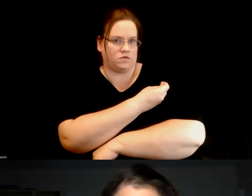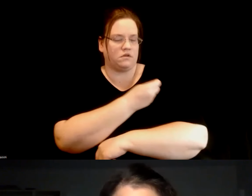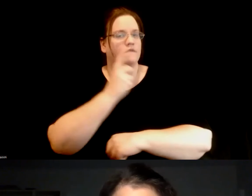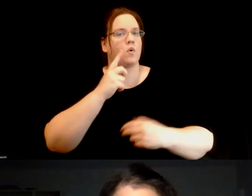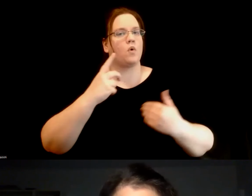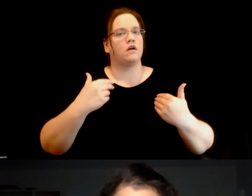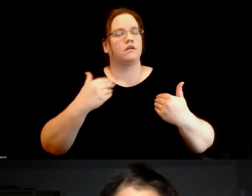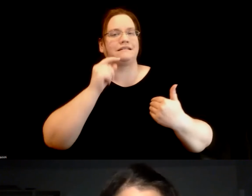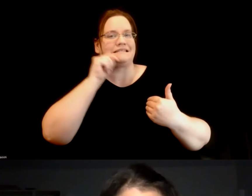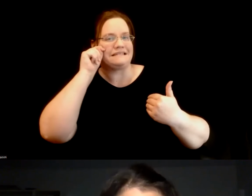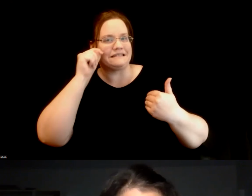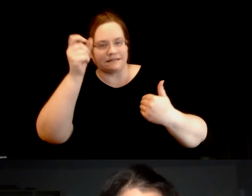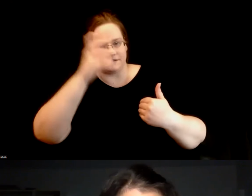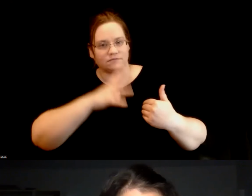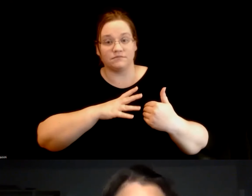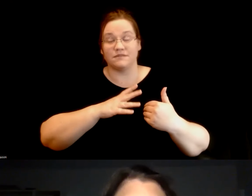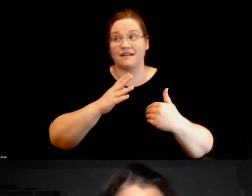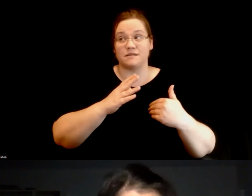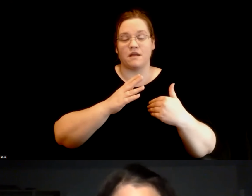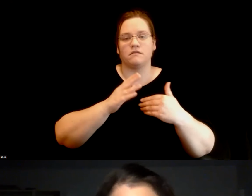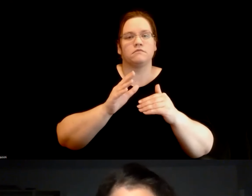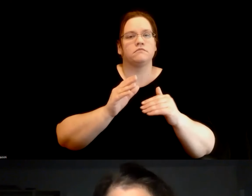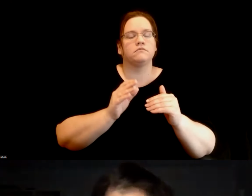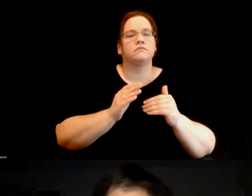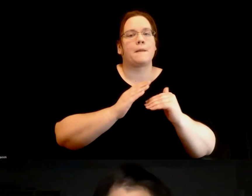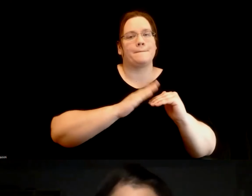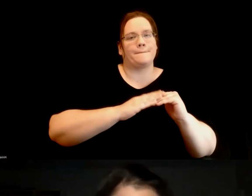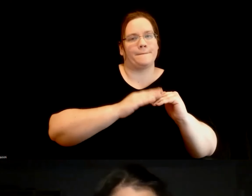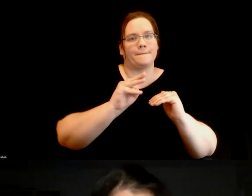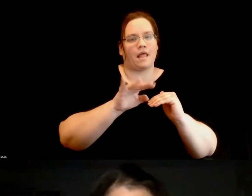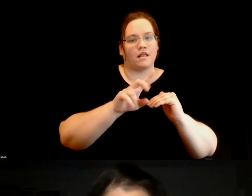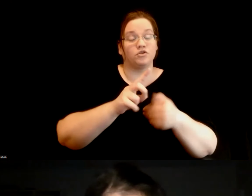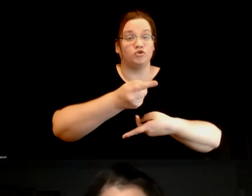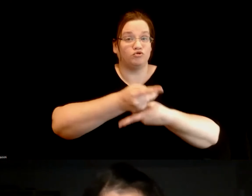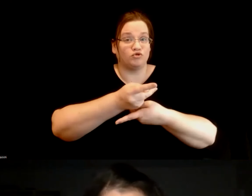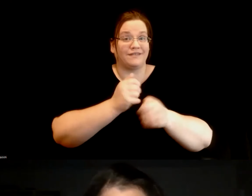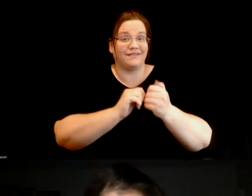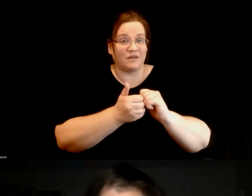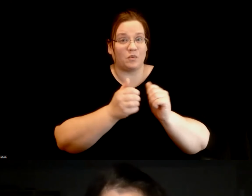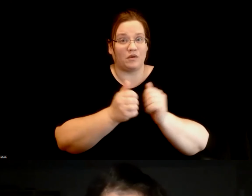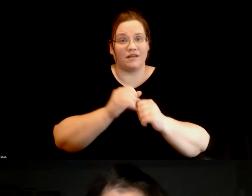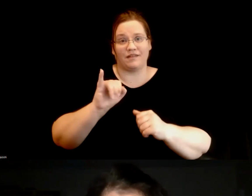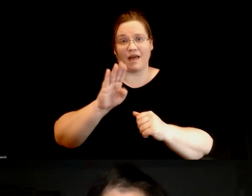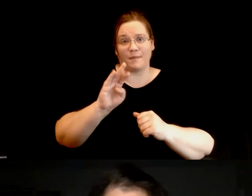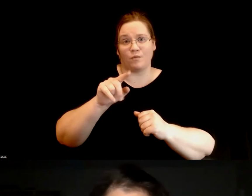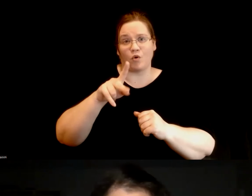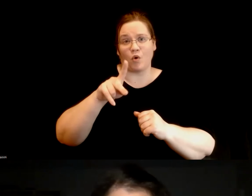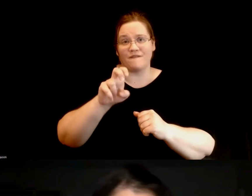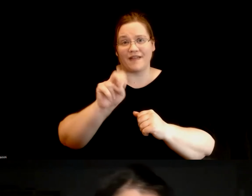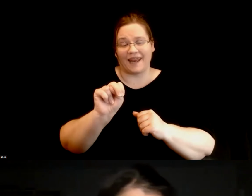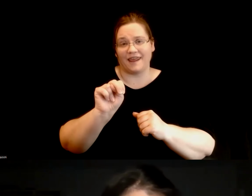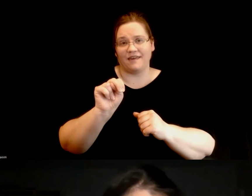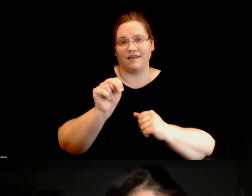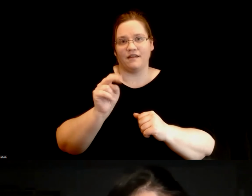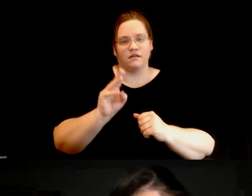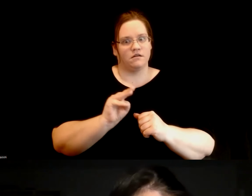And it's been very mild. It's more mild. With ibuprofen. Yeah. That much more mild